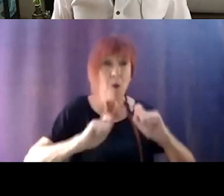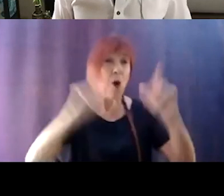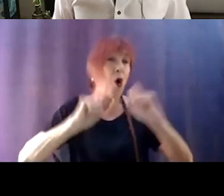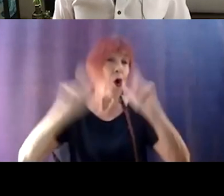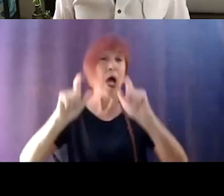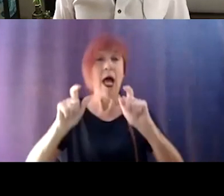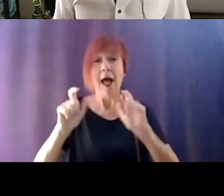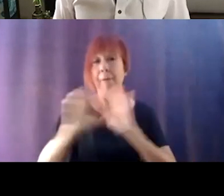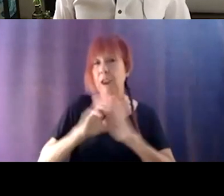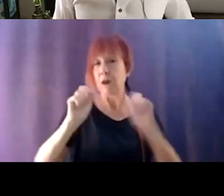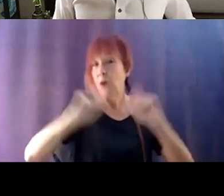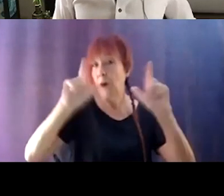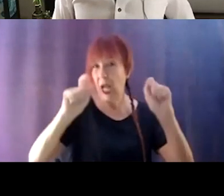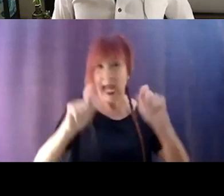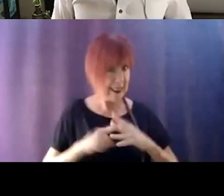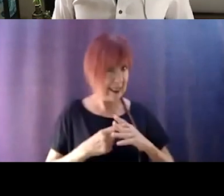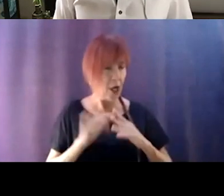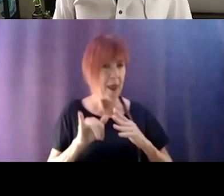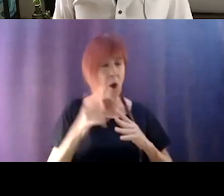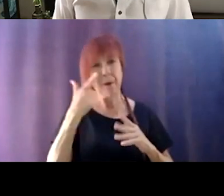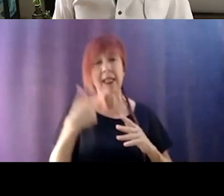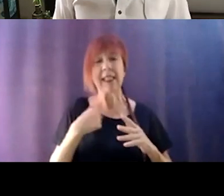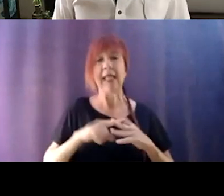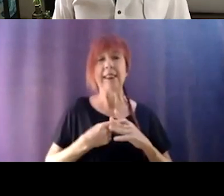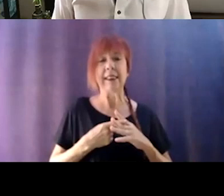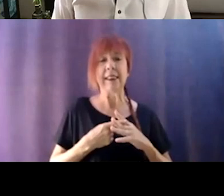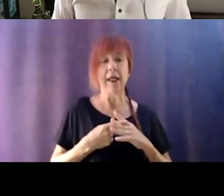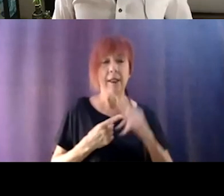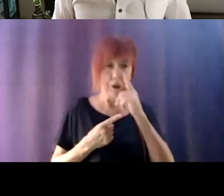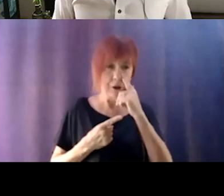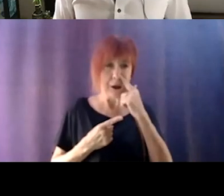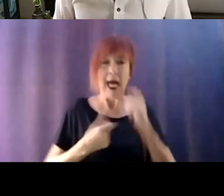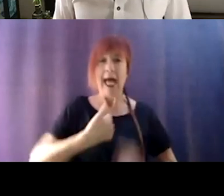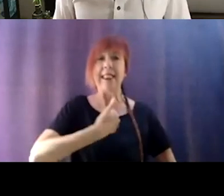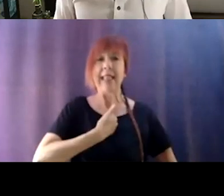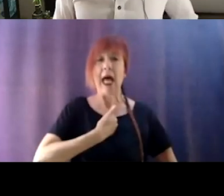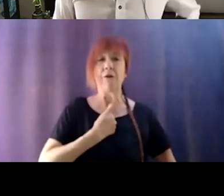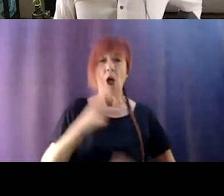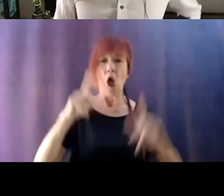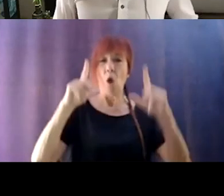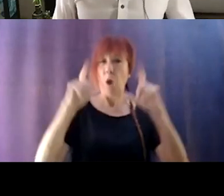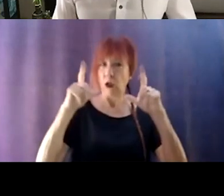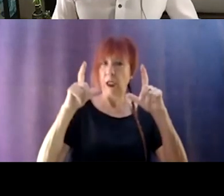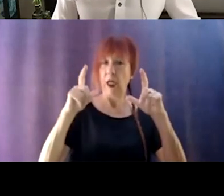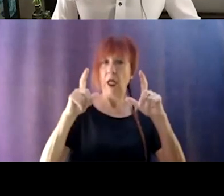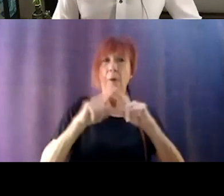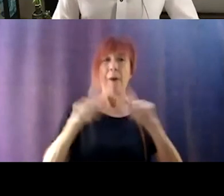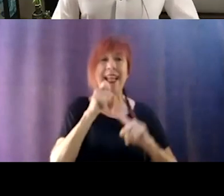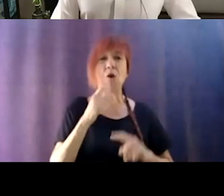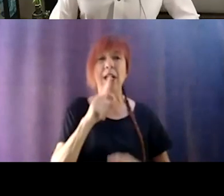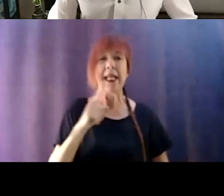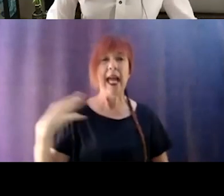in fact, it started like that because I started to do this self-portrait. But it was no fashion, nothing, natural,